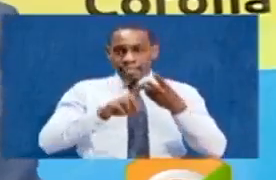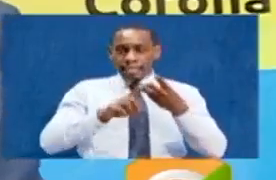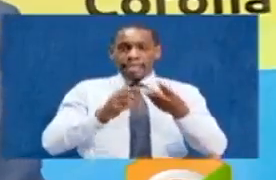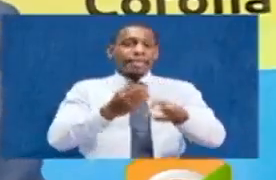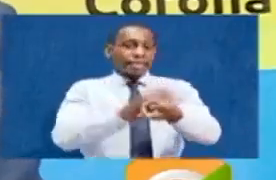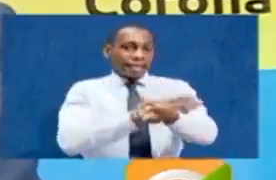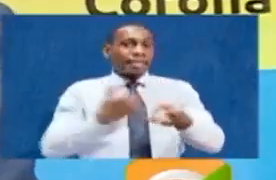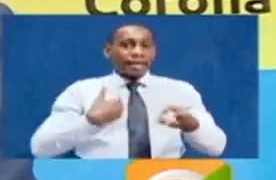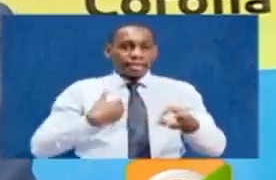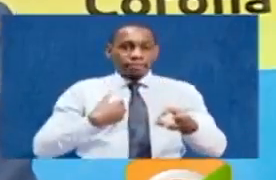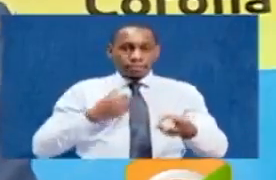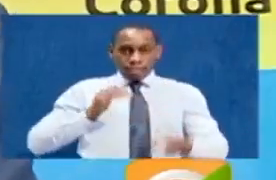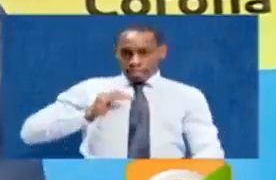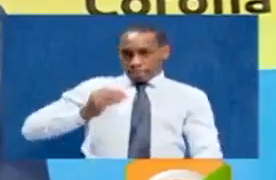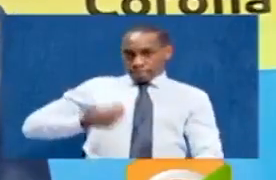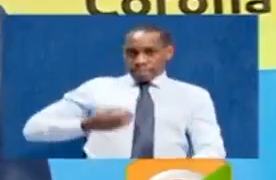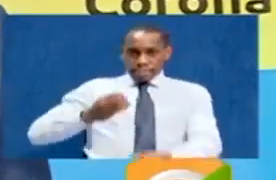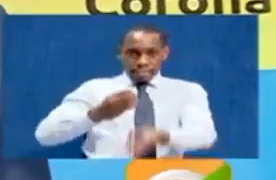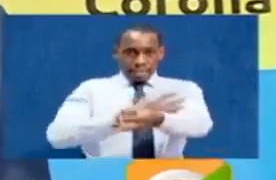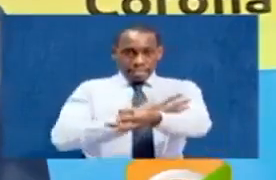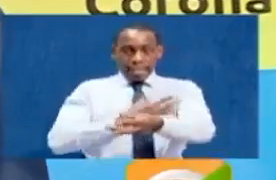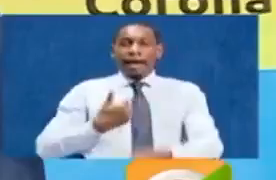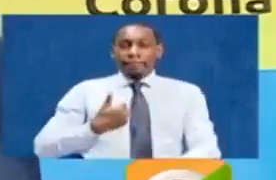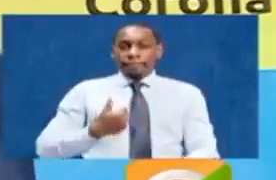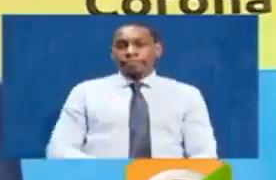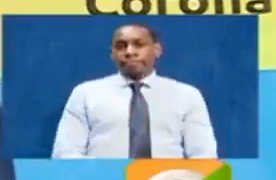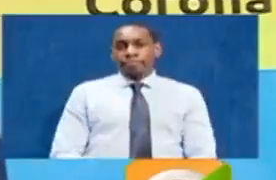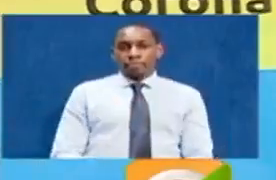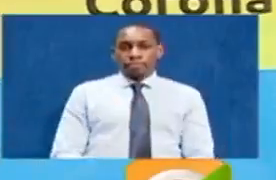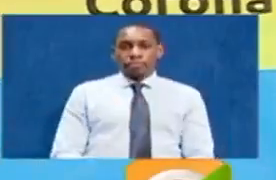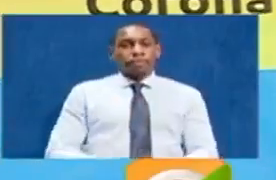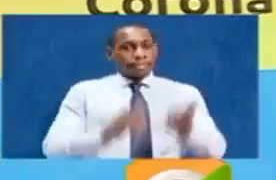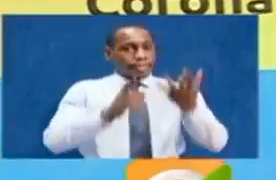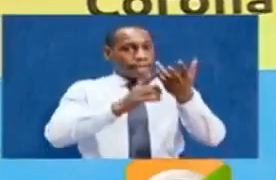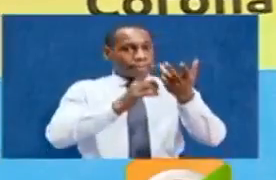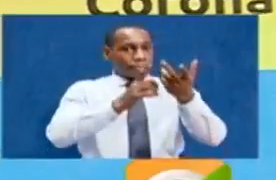cancer of the breast. The figures which we have